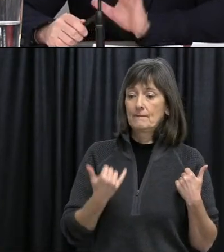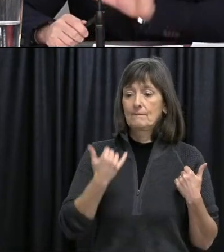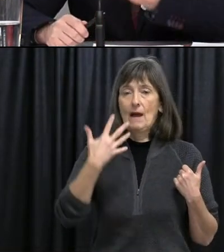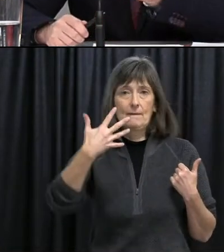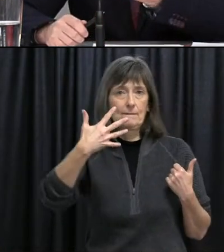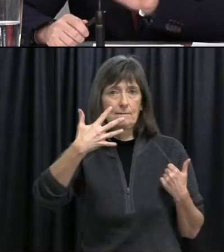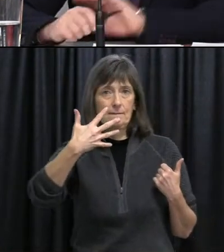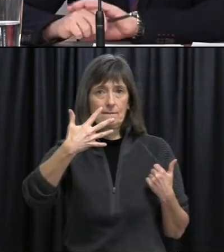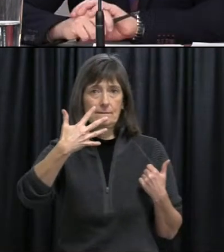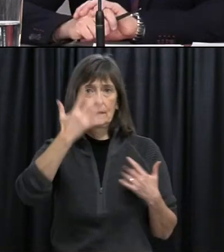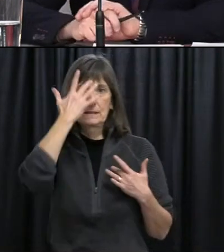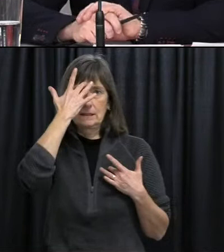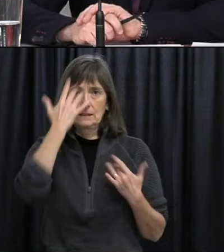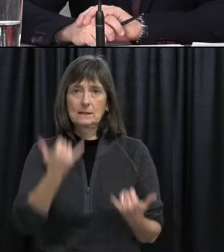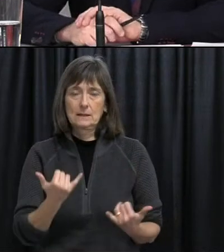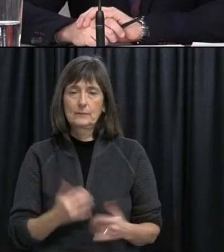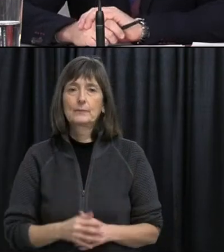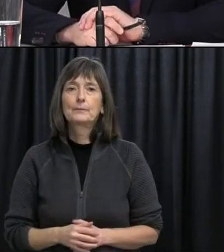5.